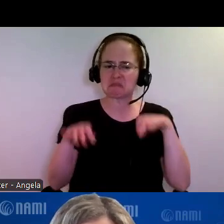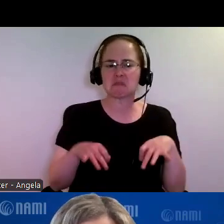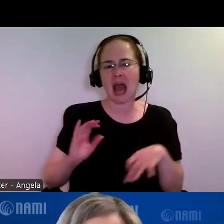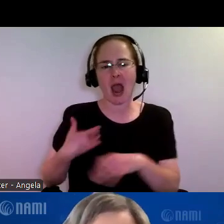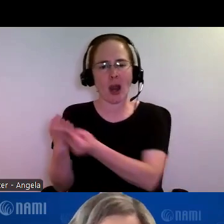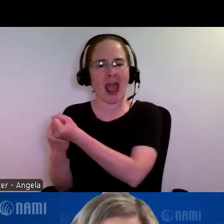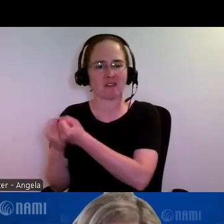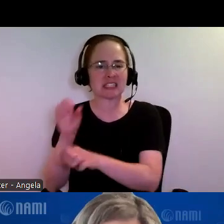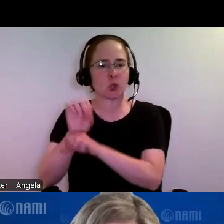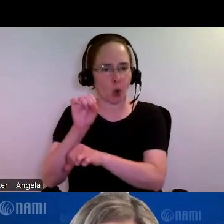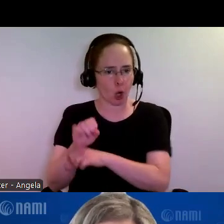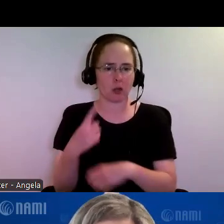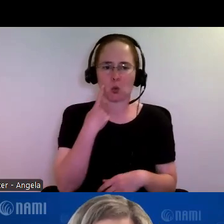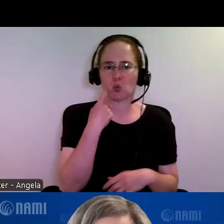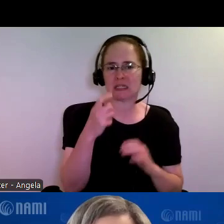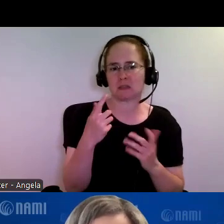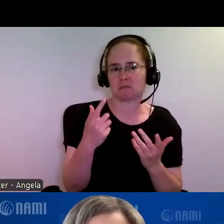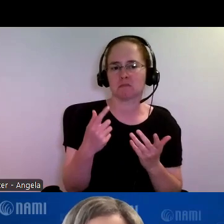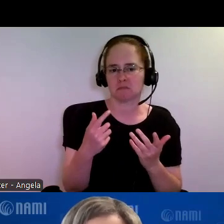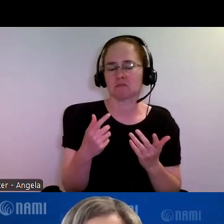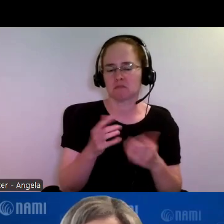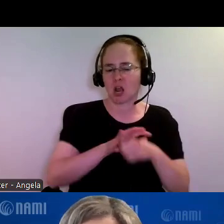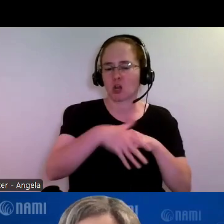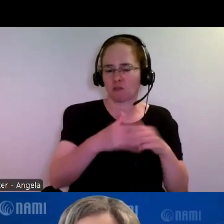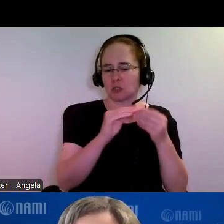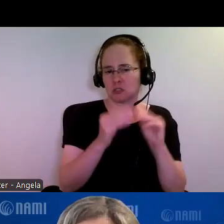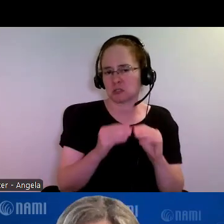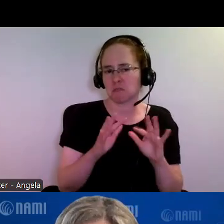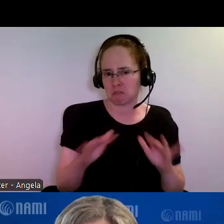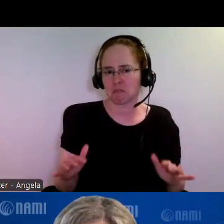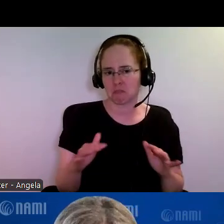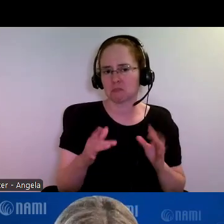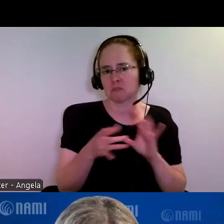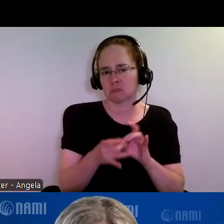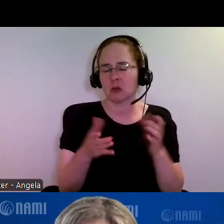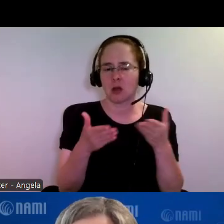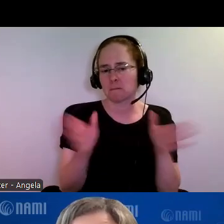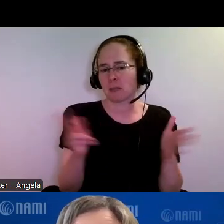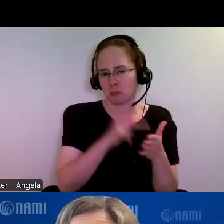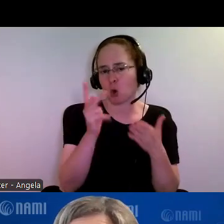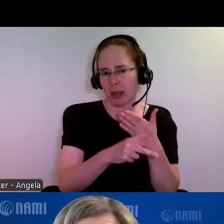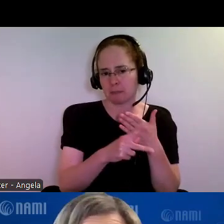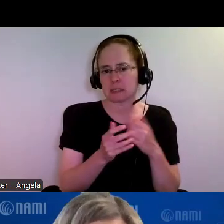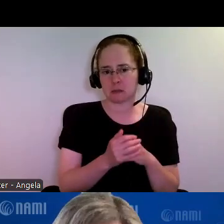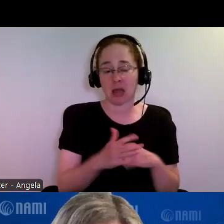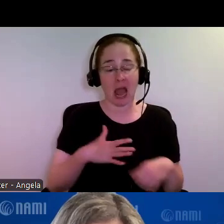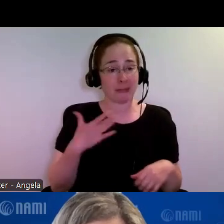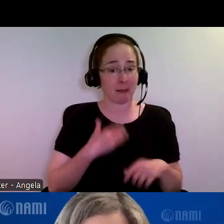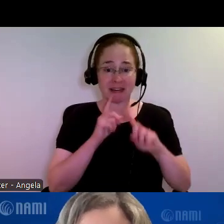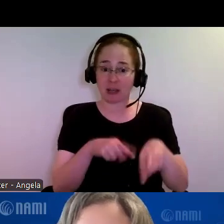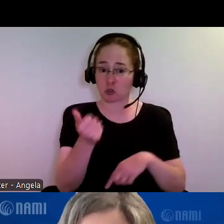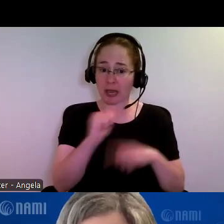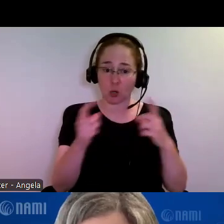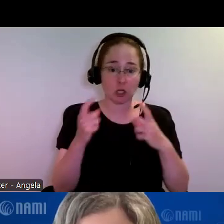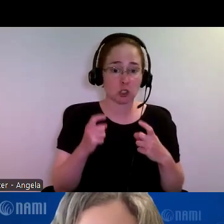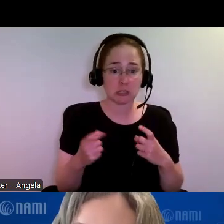advocacy work and some of the recent state of coverage, particularly when it comes to public programs. I'm happy to answer any questions.